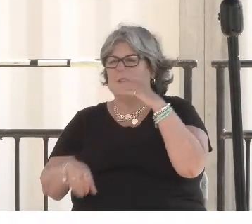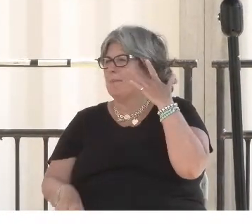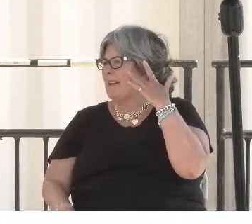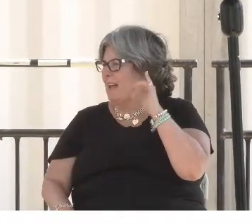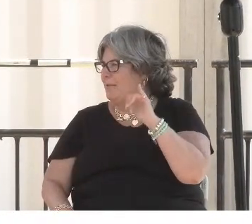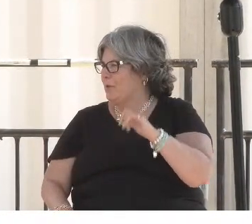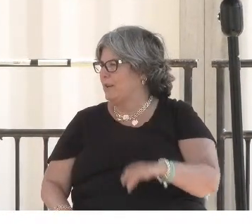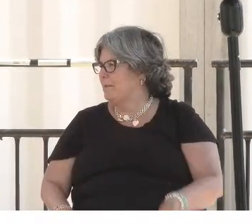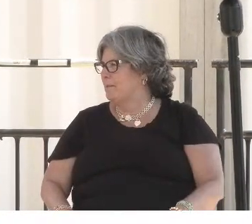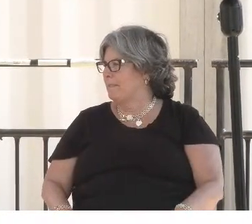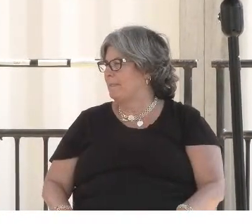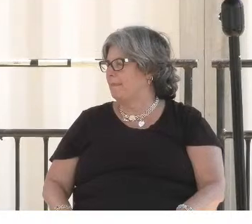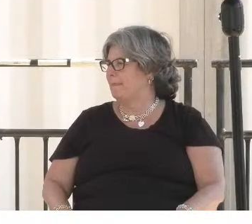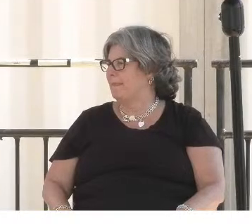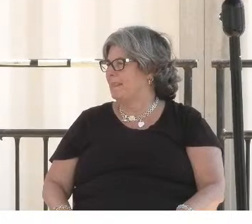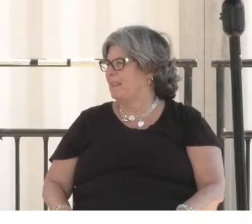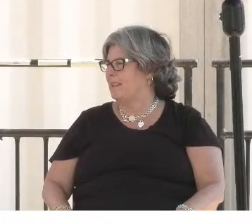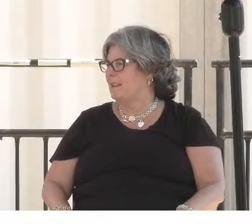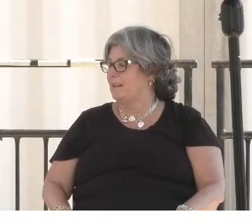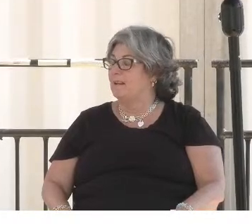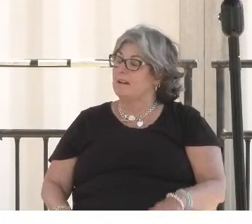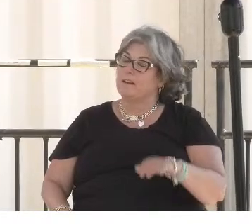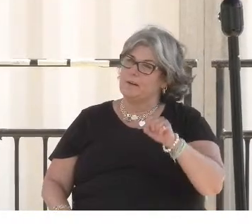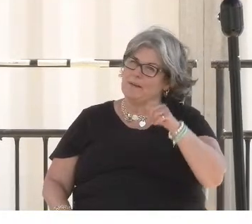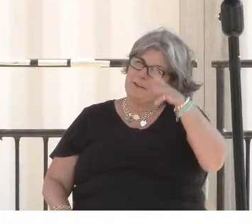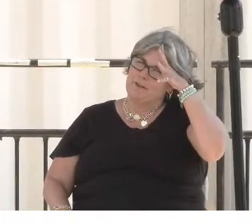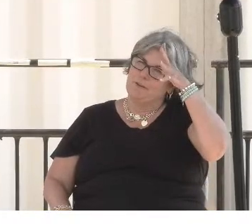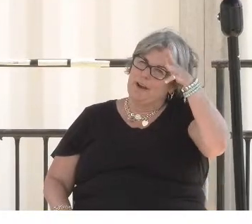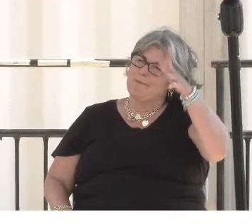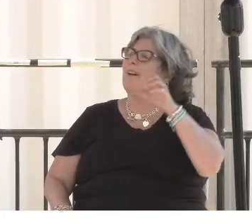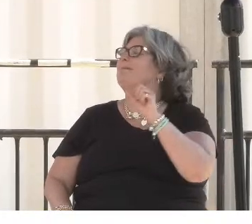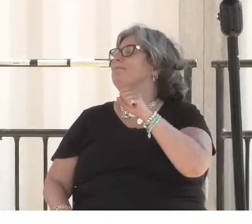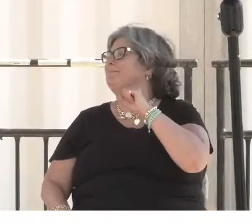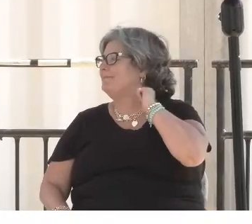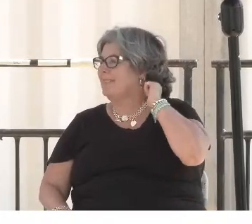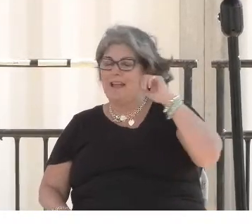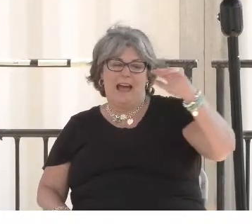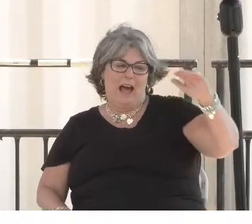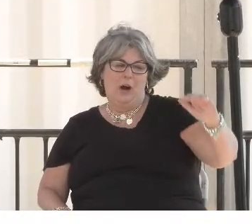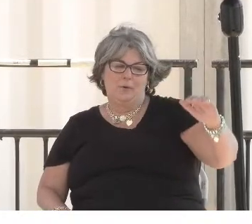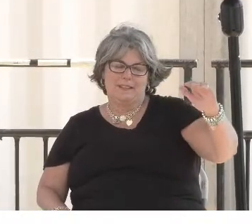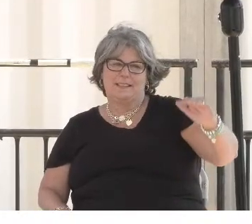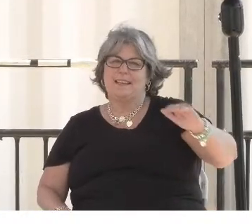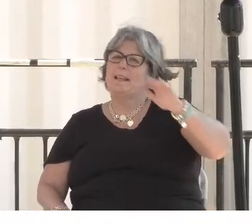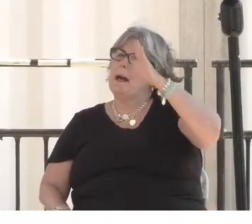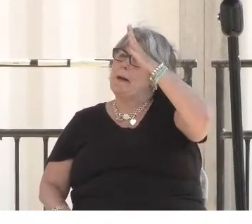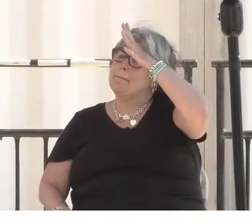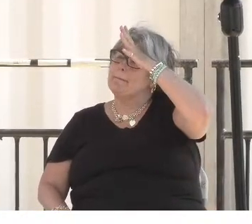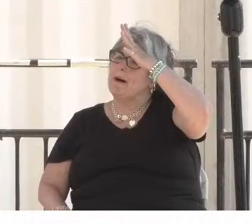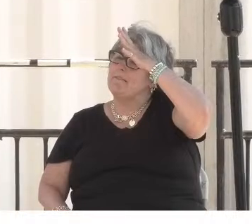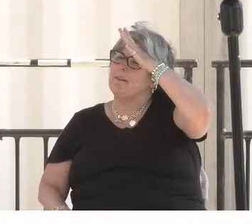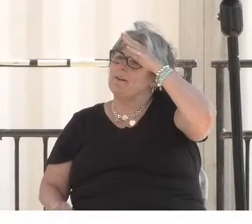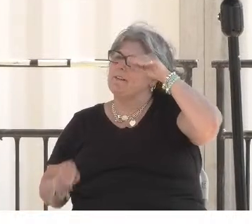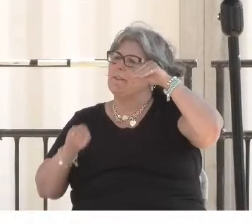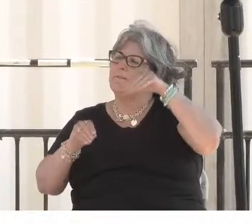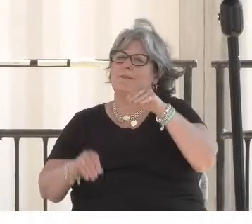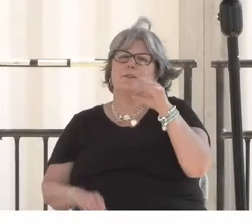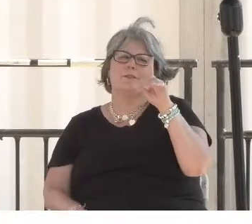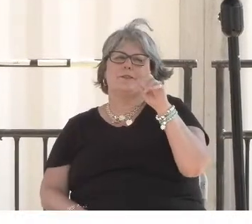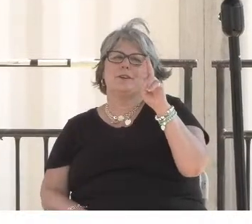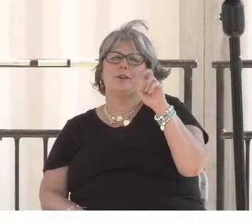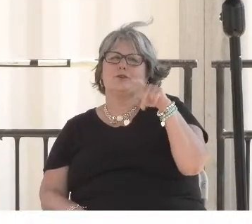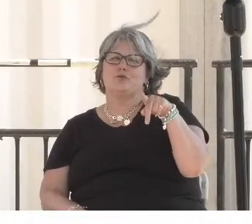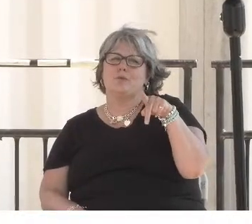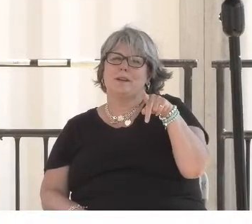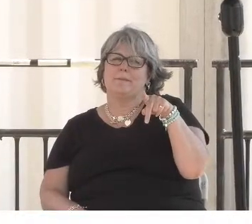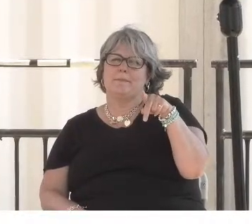this, correct? Going back probably to your grandpa. Yeah. So, right. I was a kid and my father, we installed the first drip irrigation system. So we've been farming